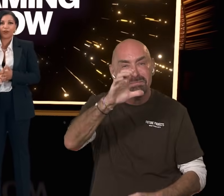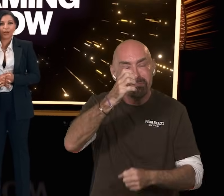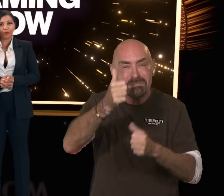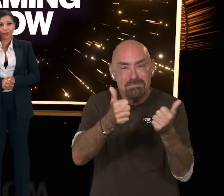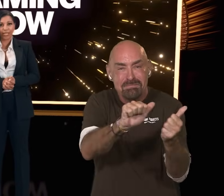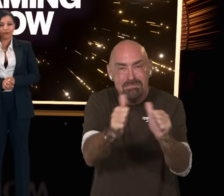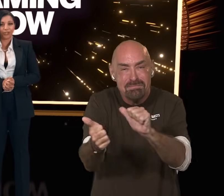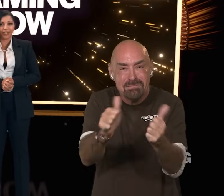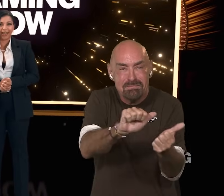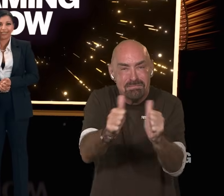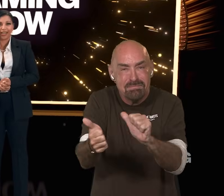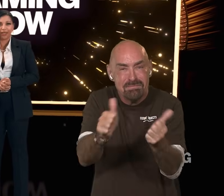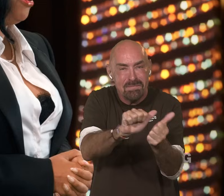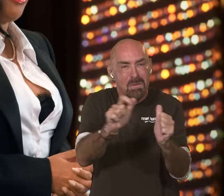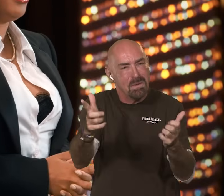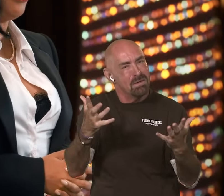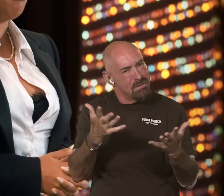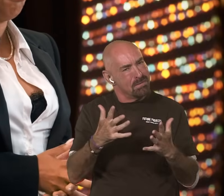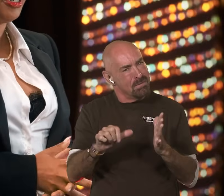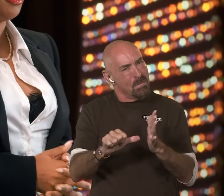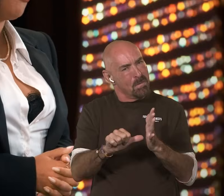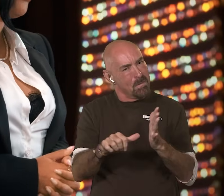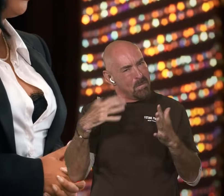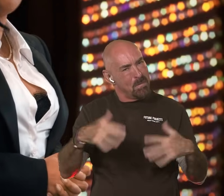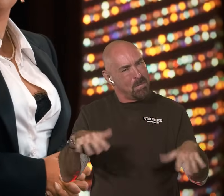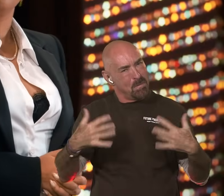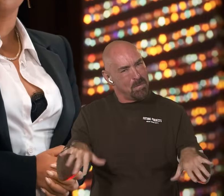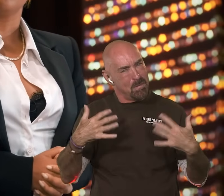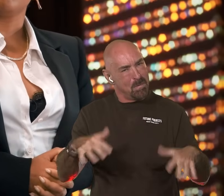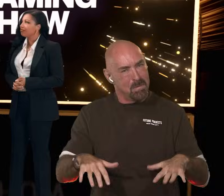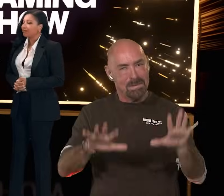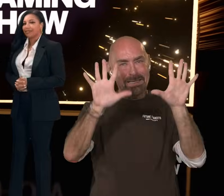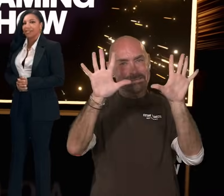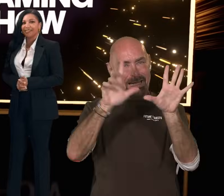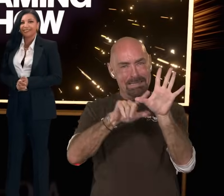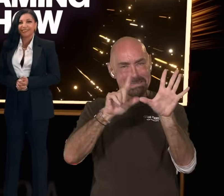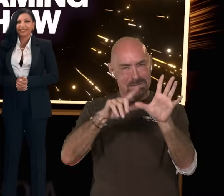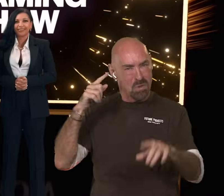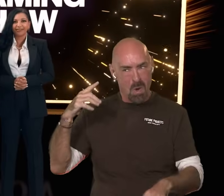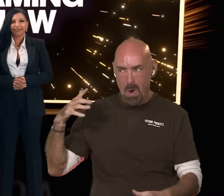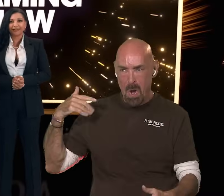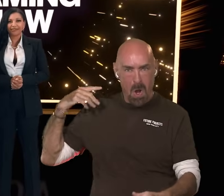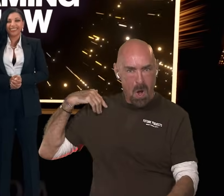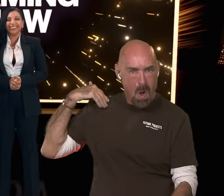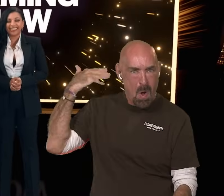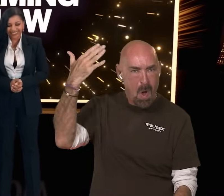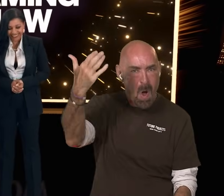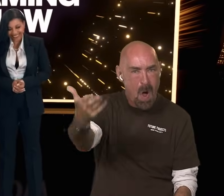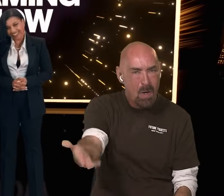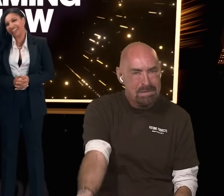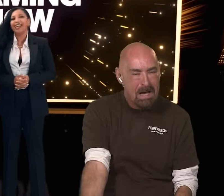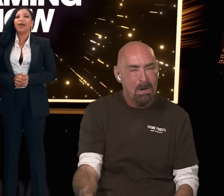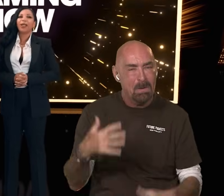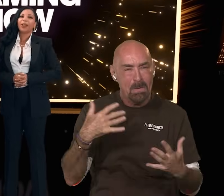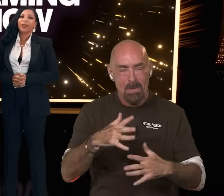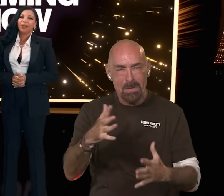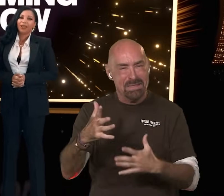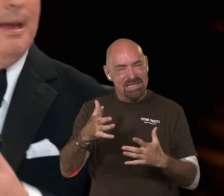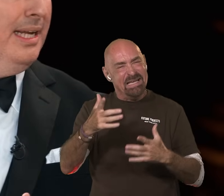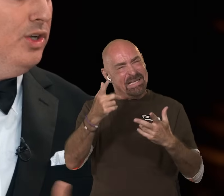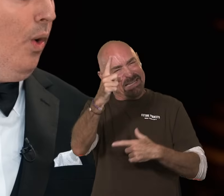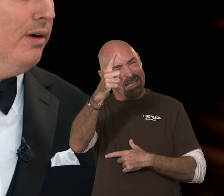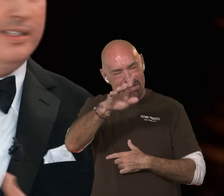all of the incredible games during that time. That's pretty impressive. We've had a good run. 10 years is a long time, and if this show was a child, it